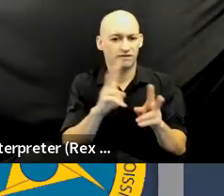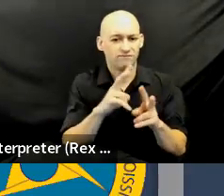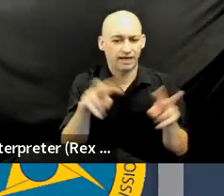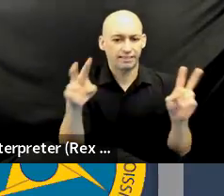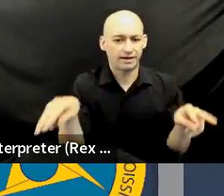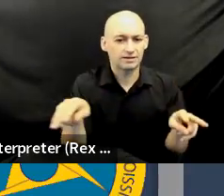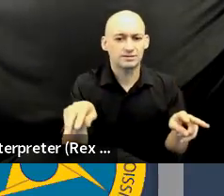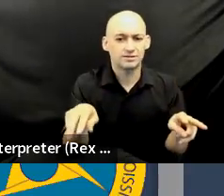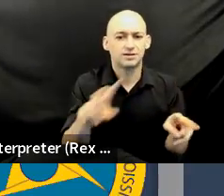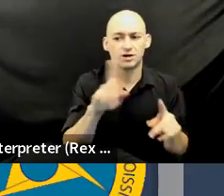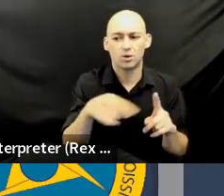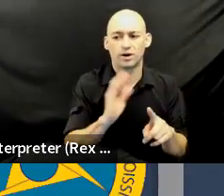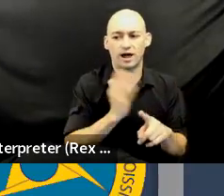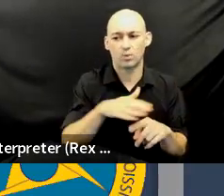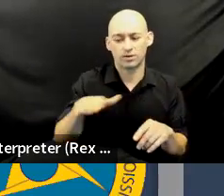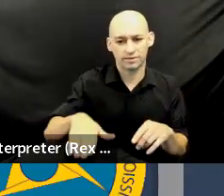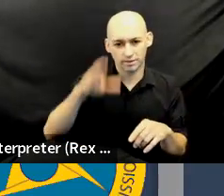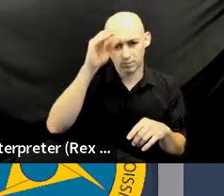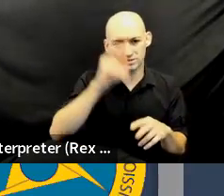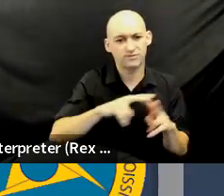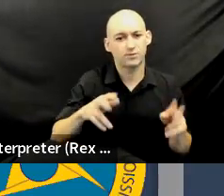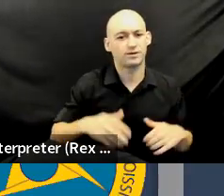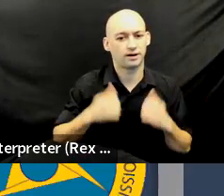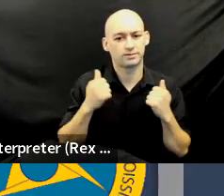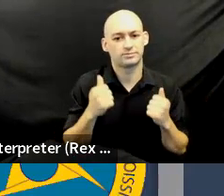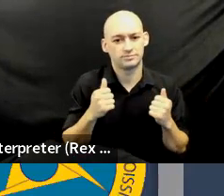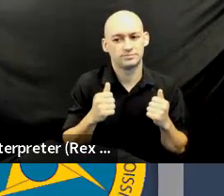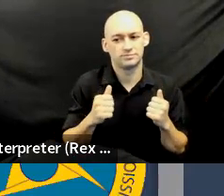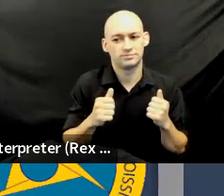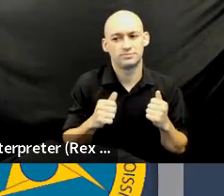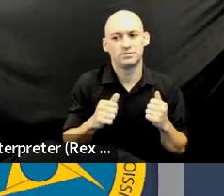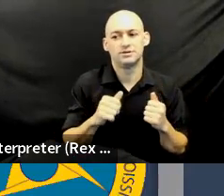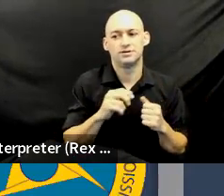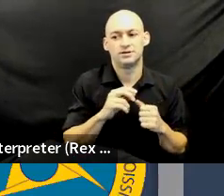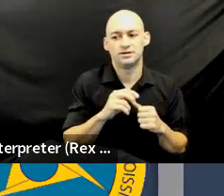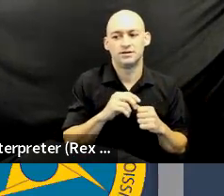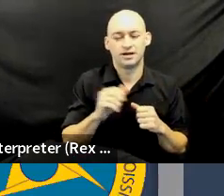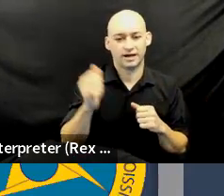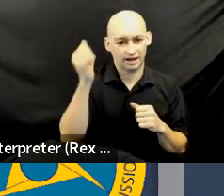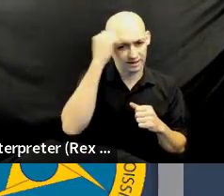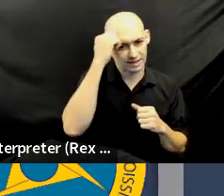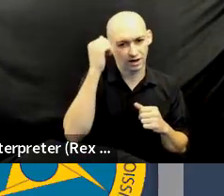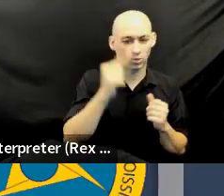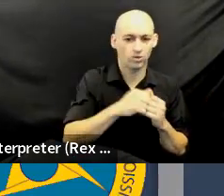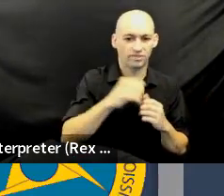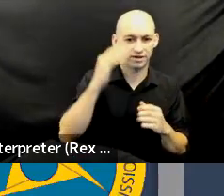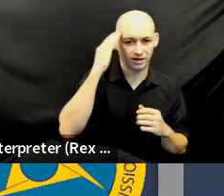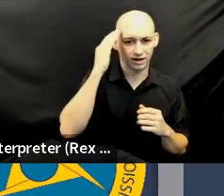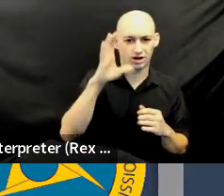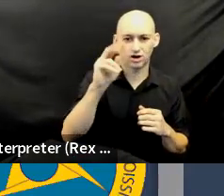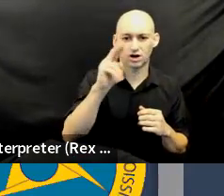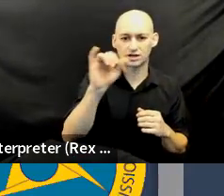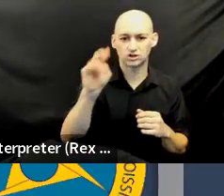our little boy was very young and fell and conked his head with a concussion, that hospital